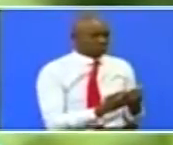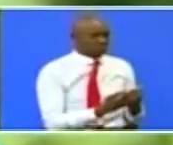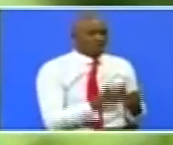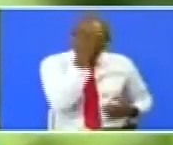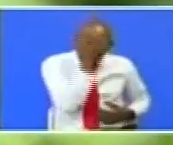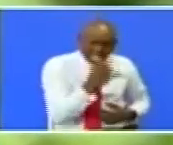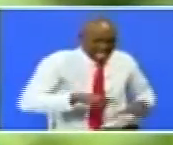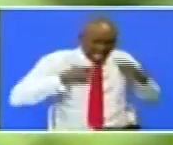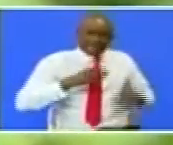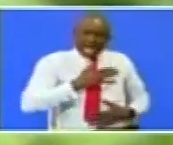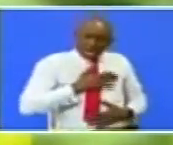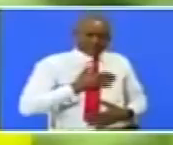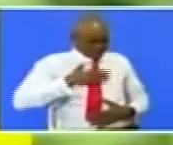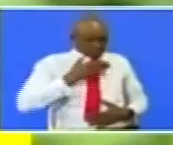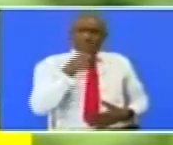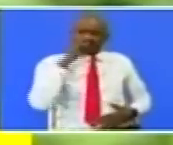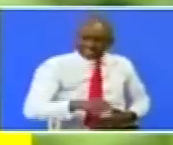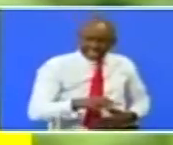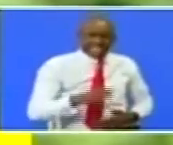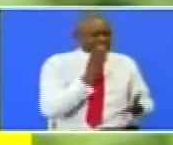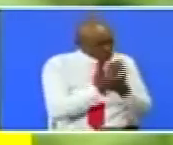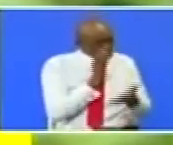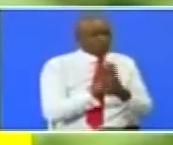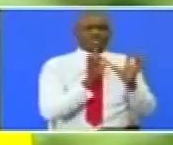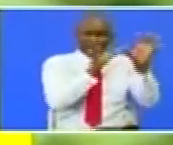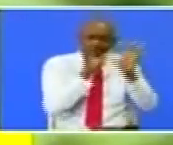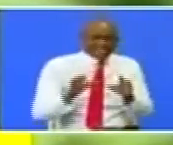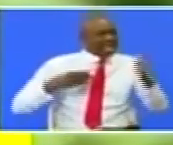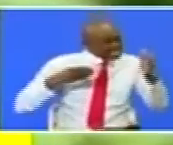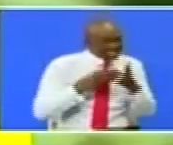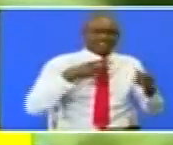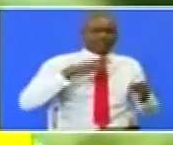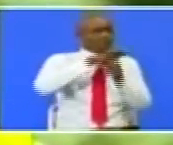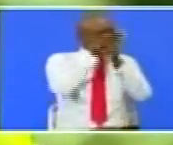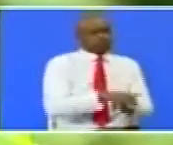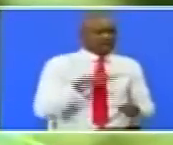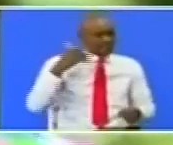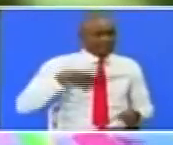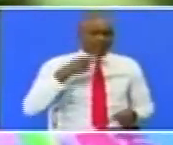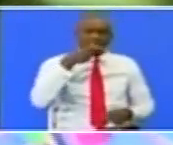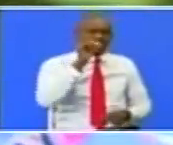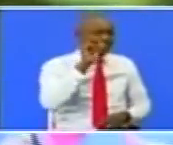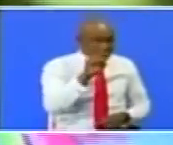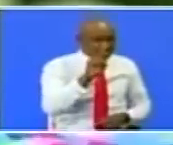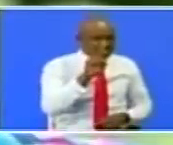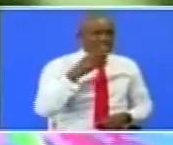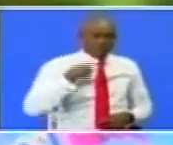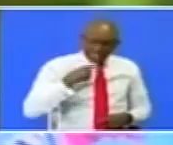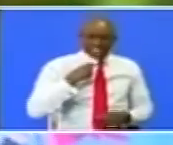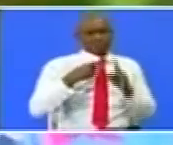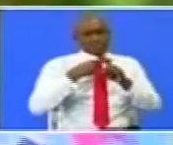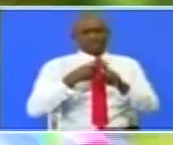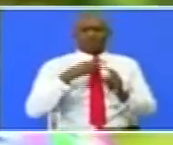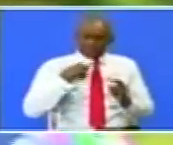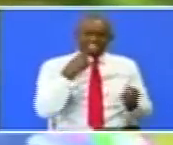In our lives, Elijah and I, we really campaign against stigma. We trample, we walk over